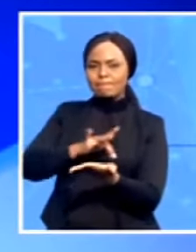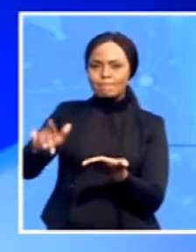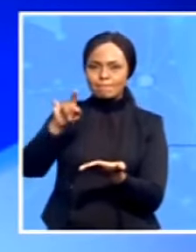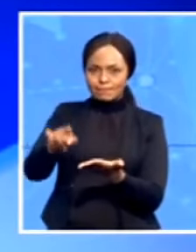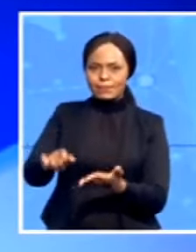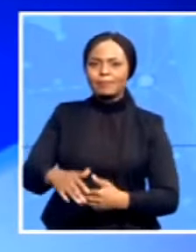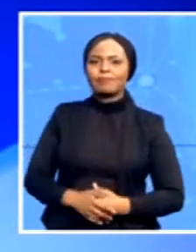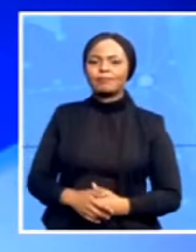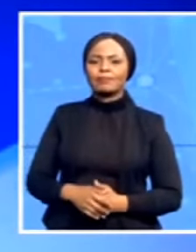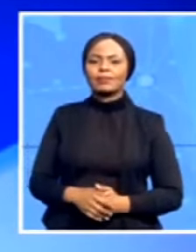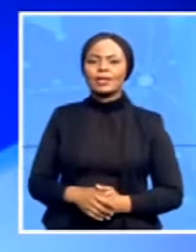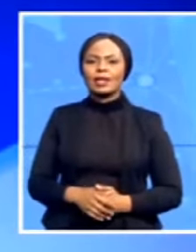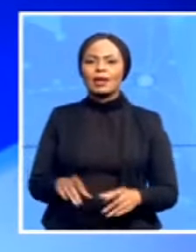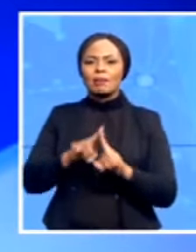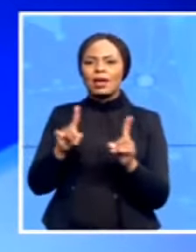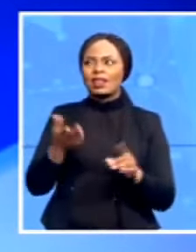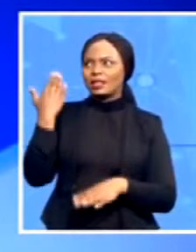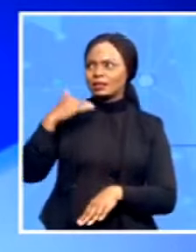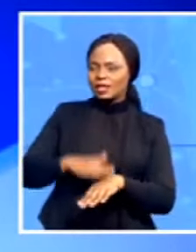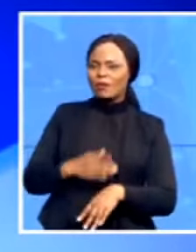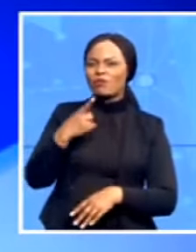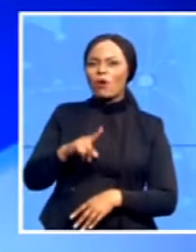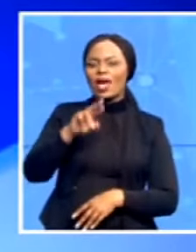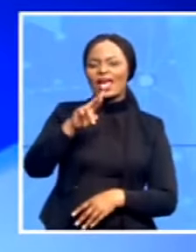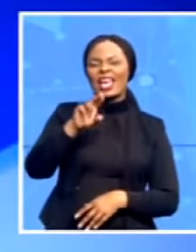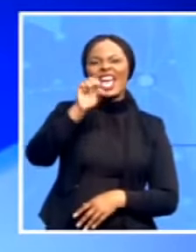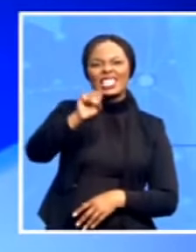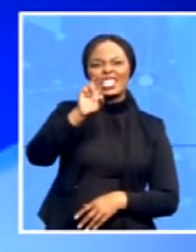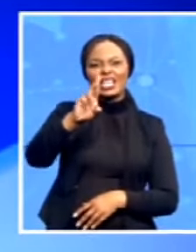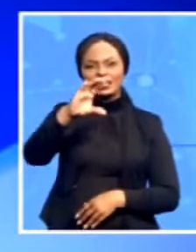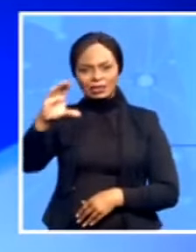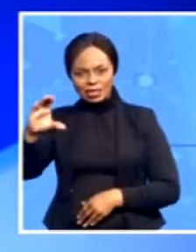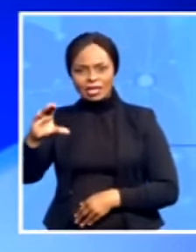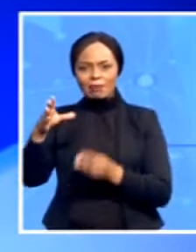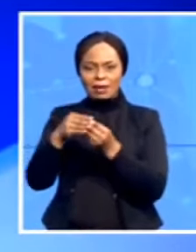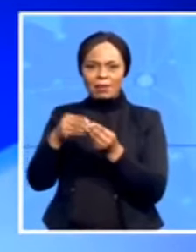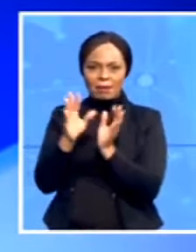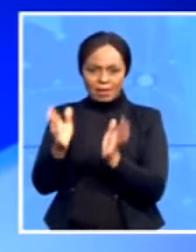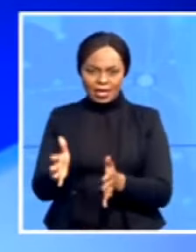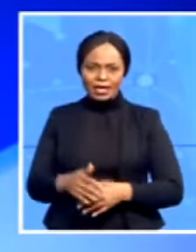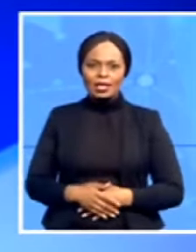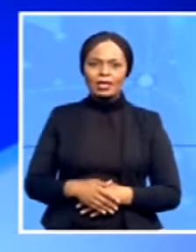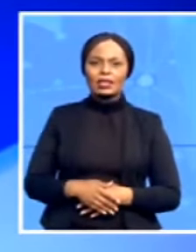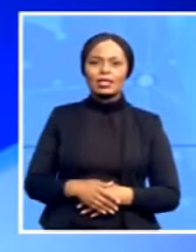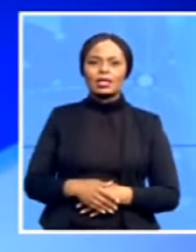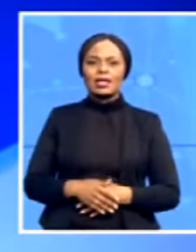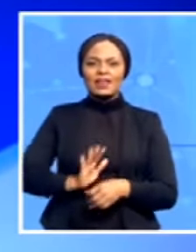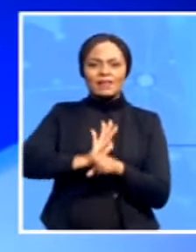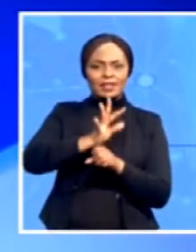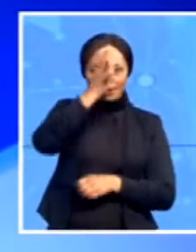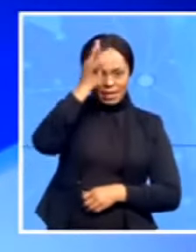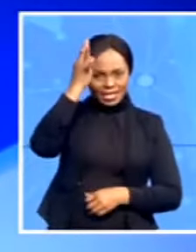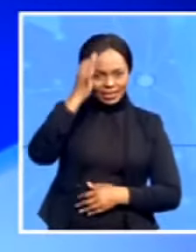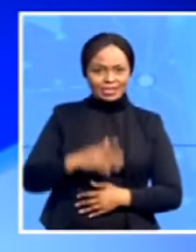Venda. The stations closed at 7, and within 15 minutes the results were available, having audited and having